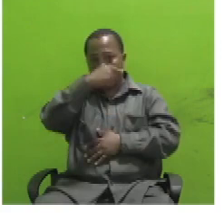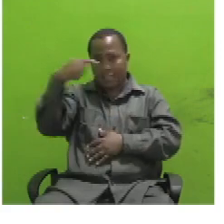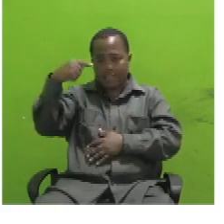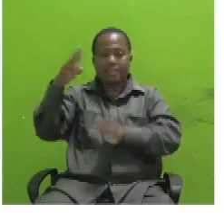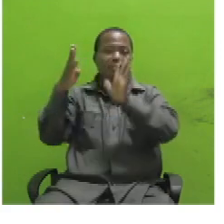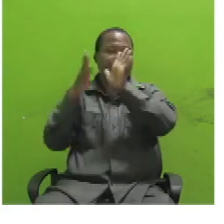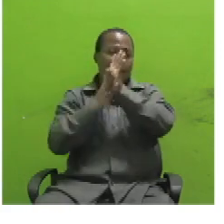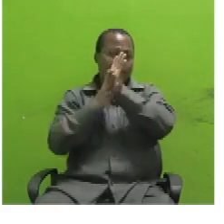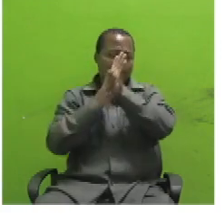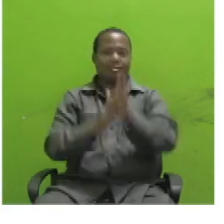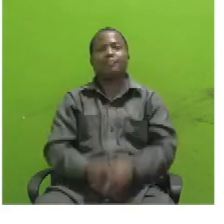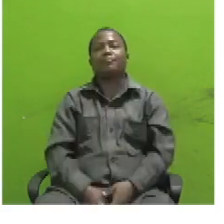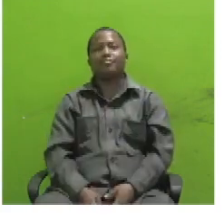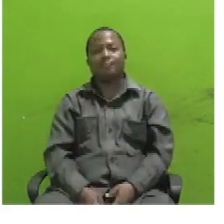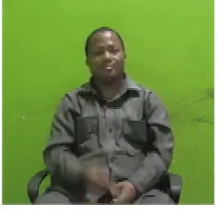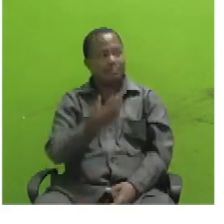10:09.